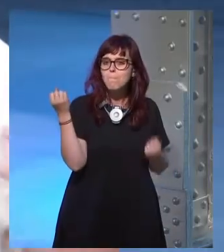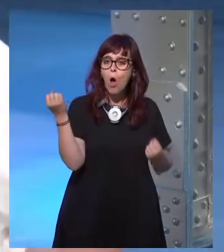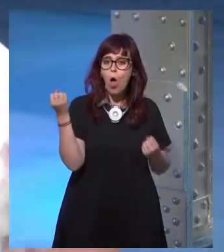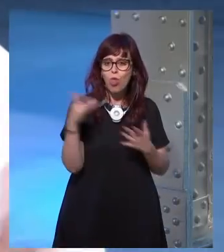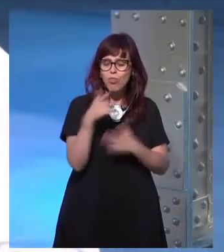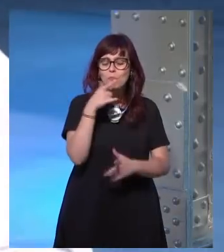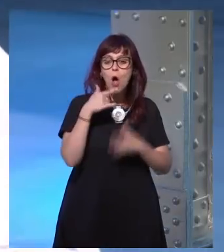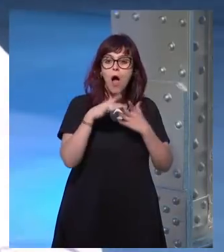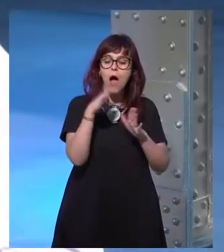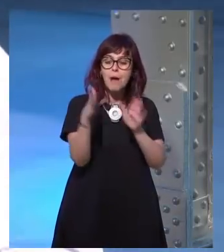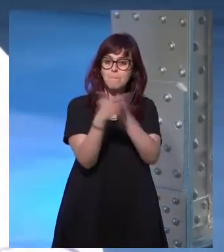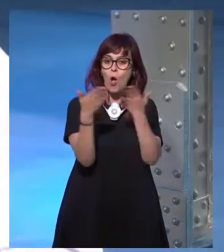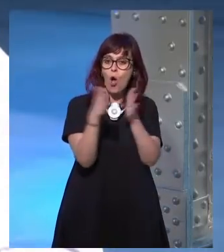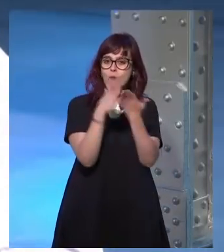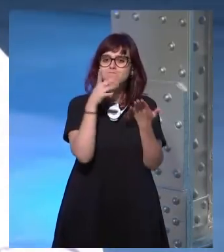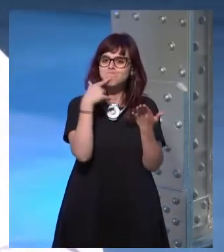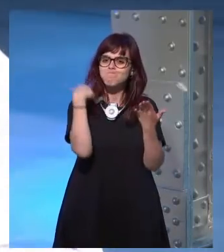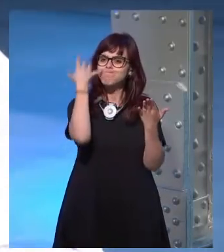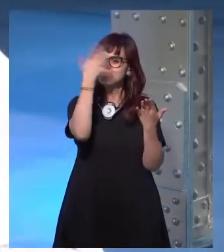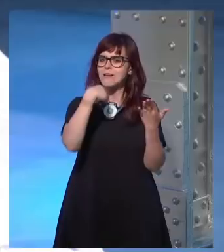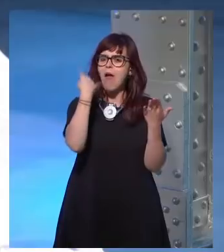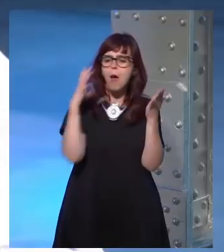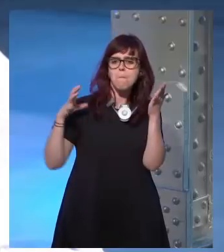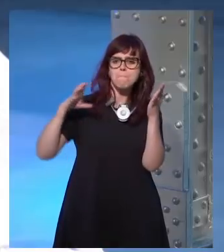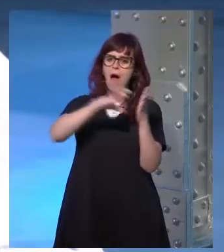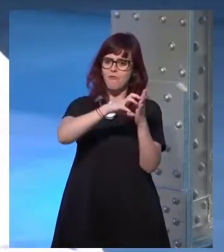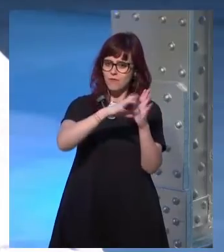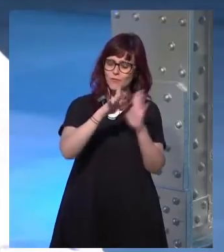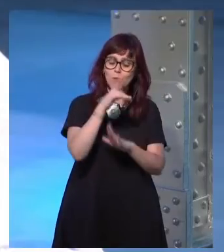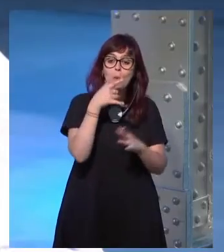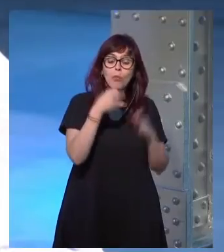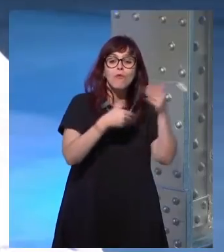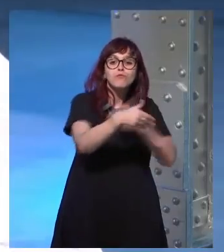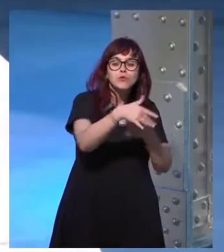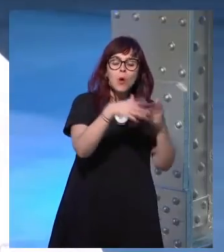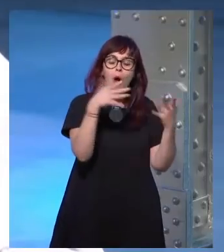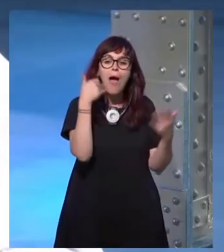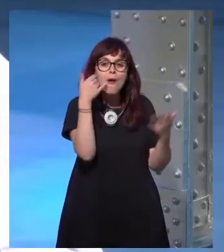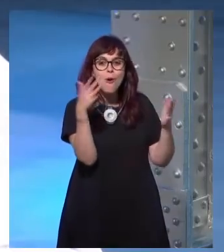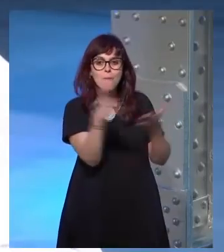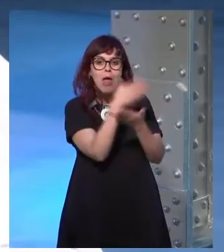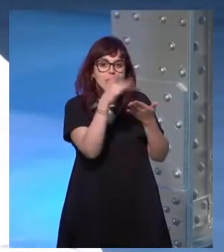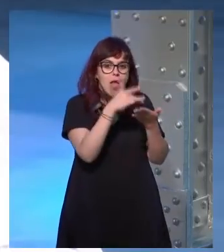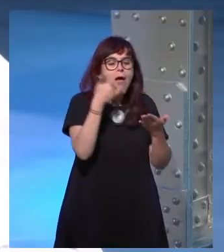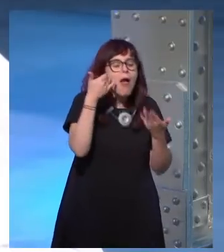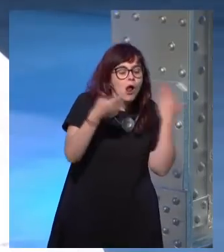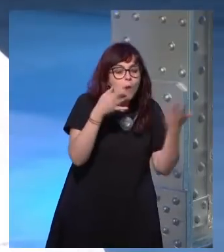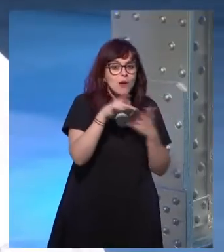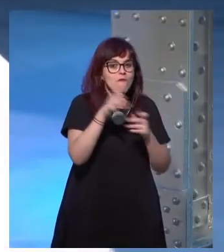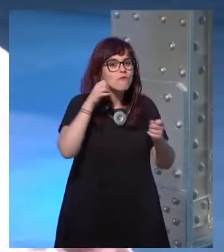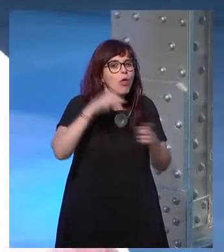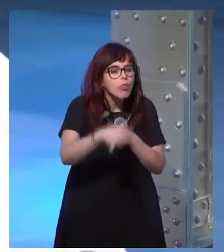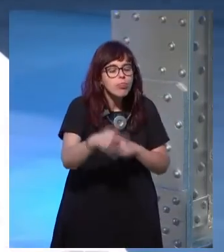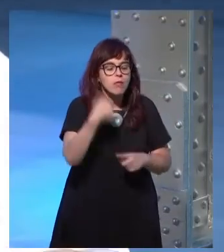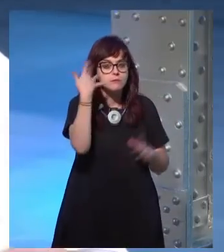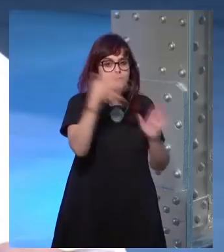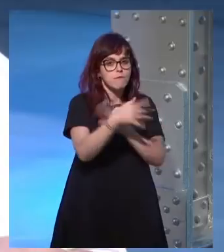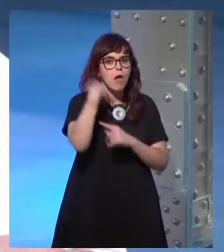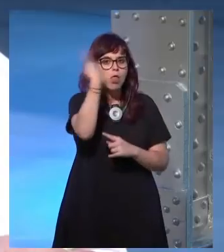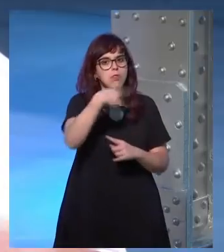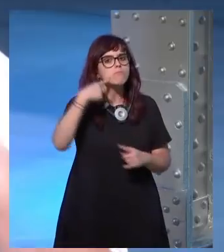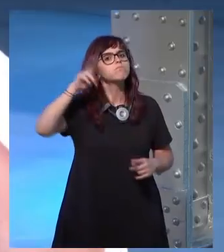or not, it's there. So yeah, I try to be aware of it and wield it in a